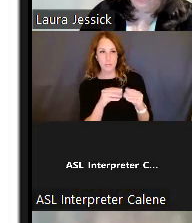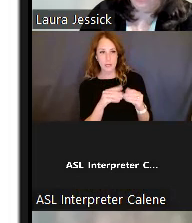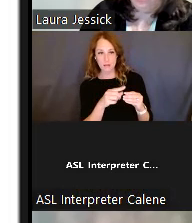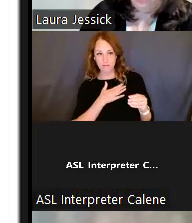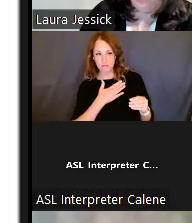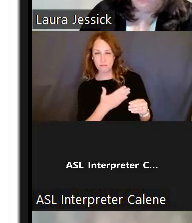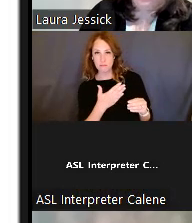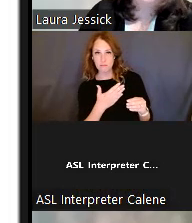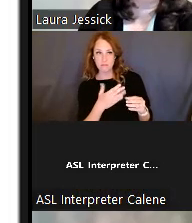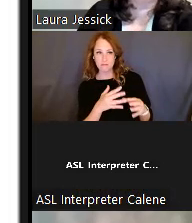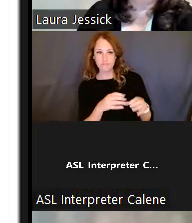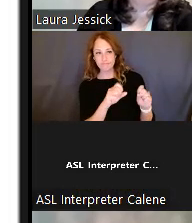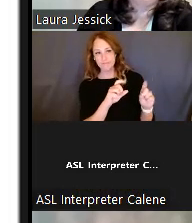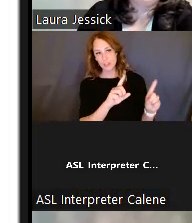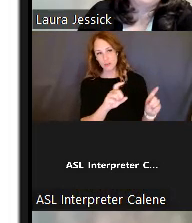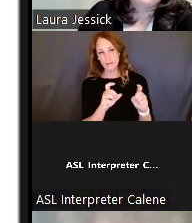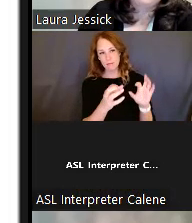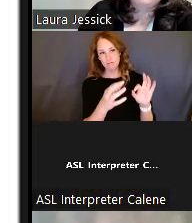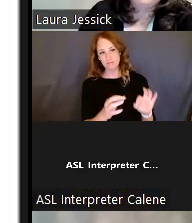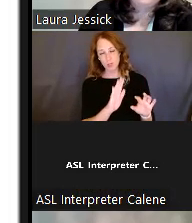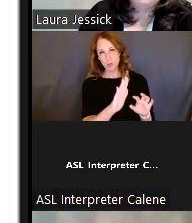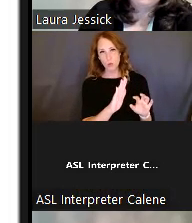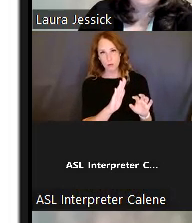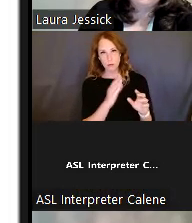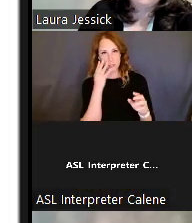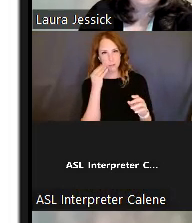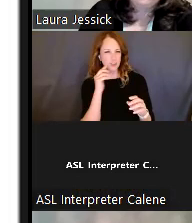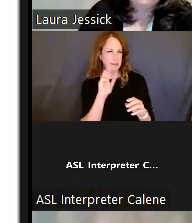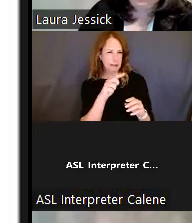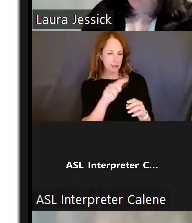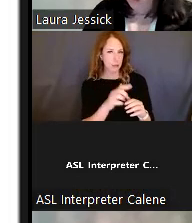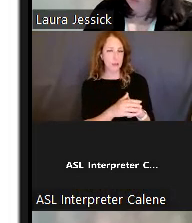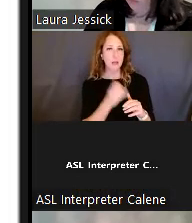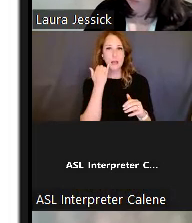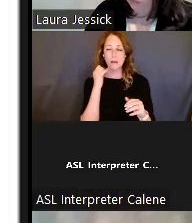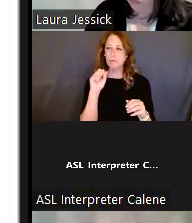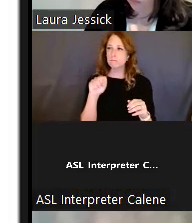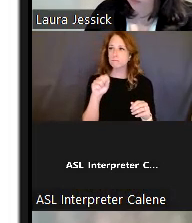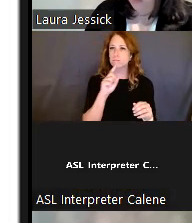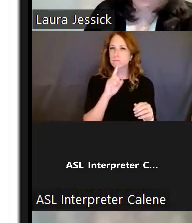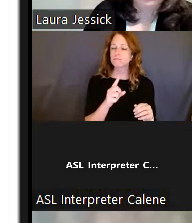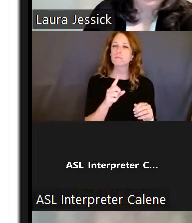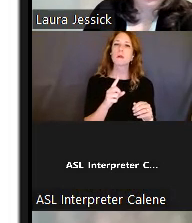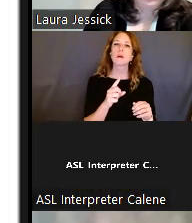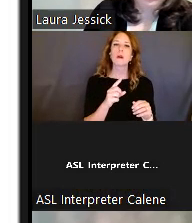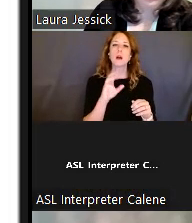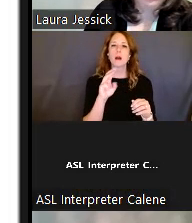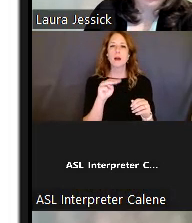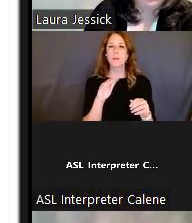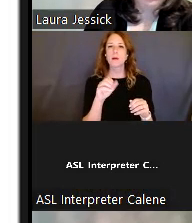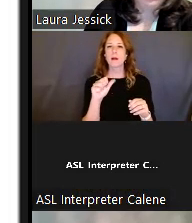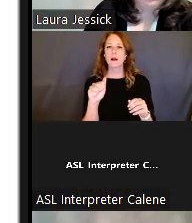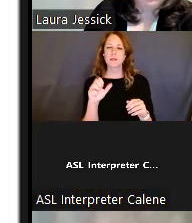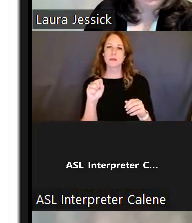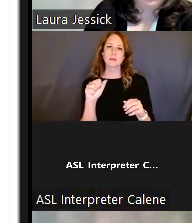take a survey about their experience at a later time. And if they say yes, a member of the MCASA SAKI team will